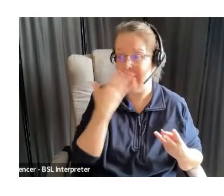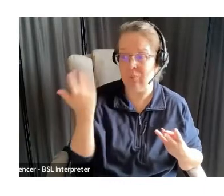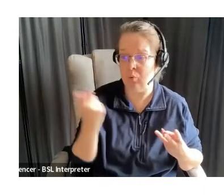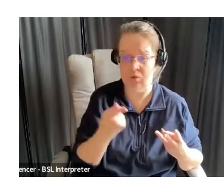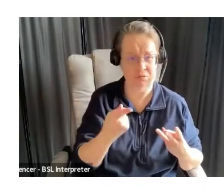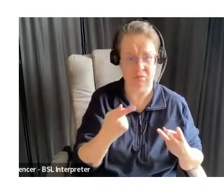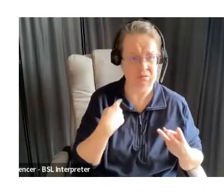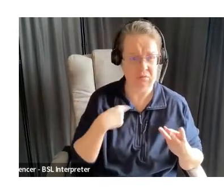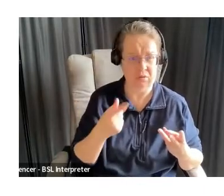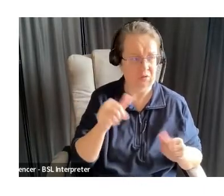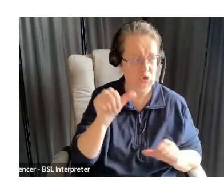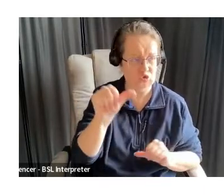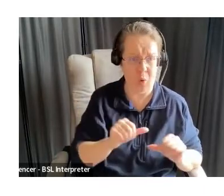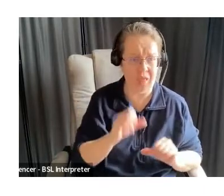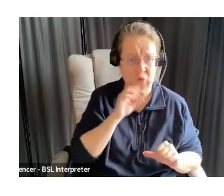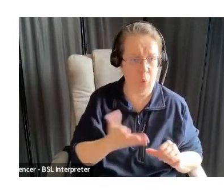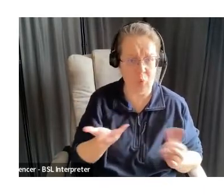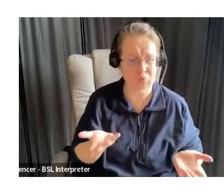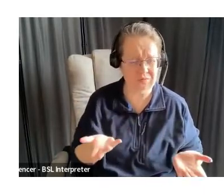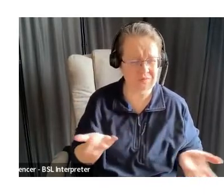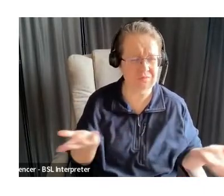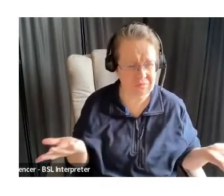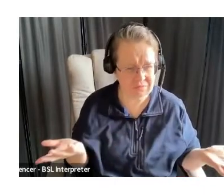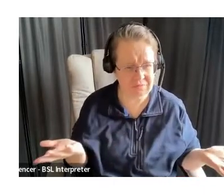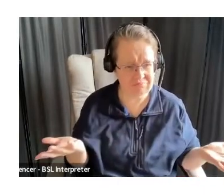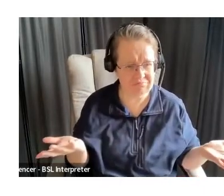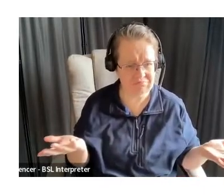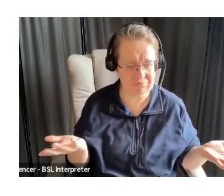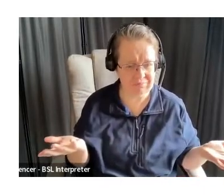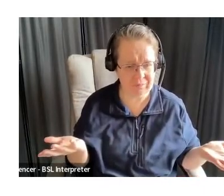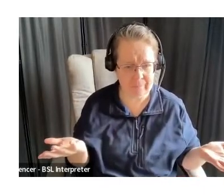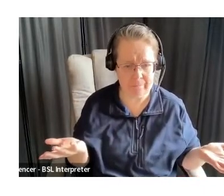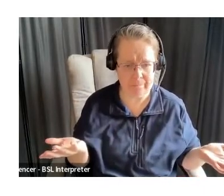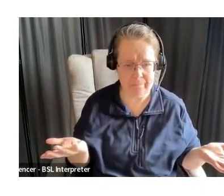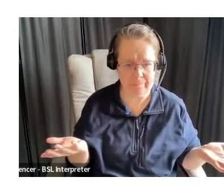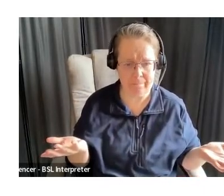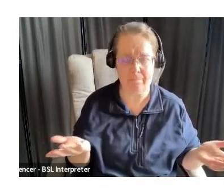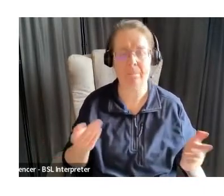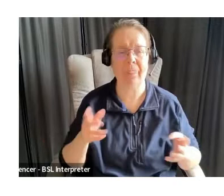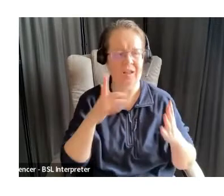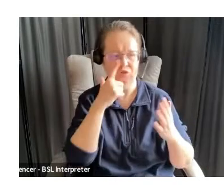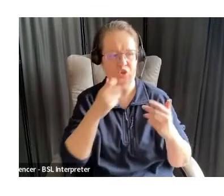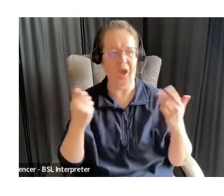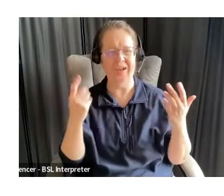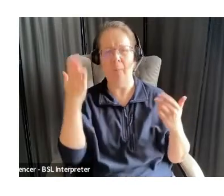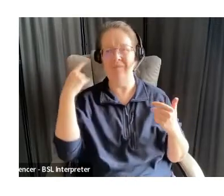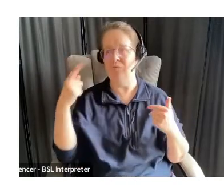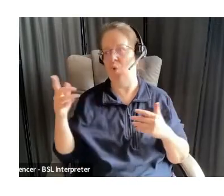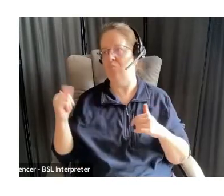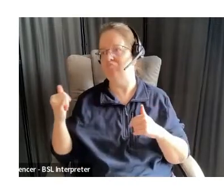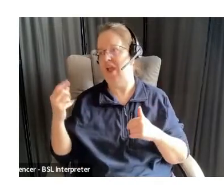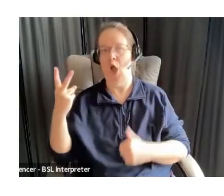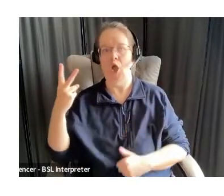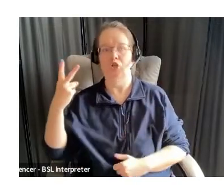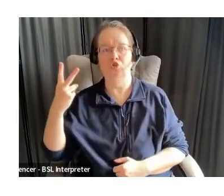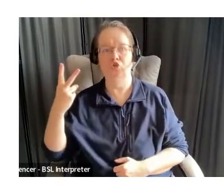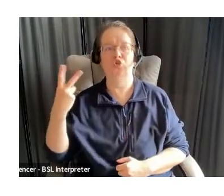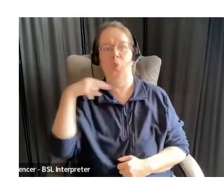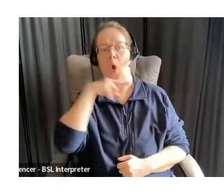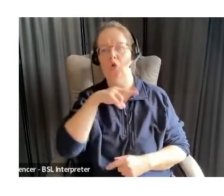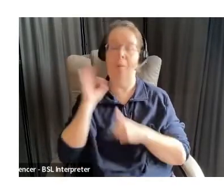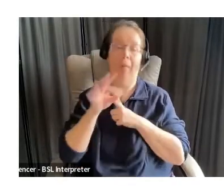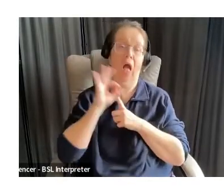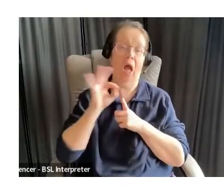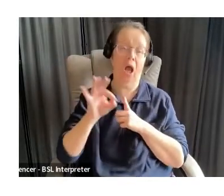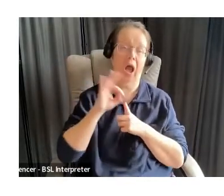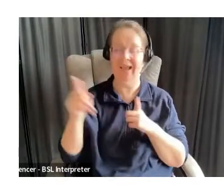have been shortlisted, right? So you're probably down to potentially the last 6 rather than the 200 people that applied.